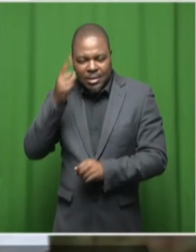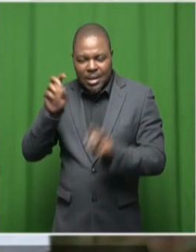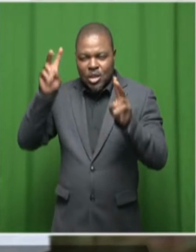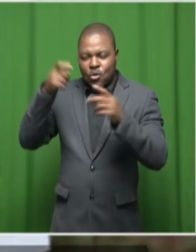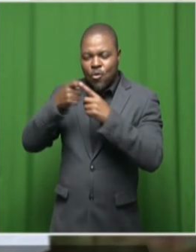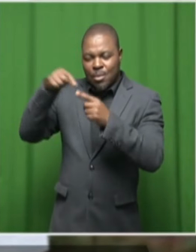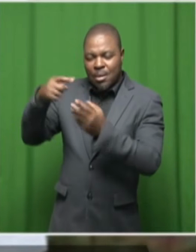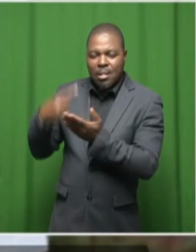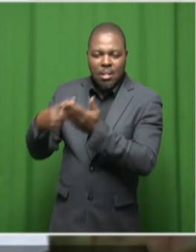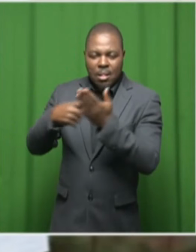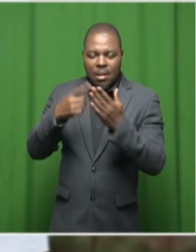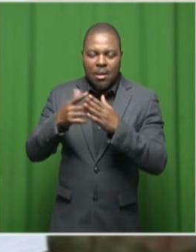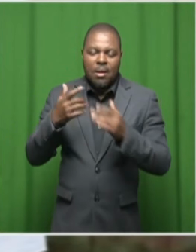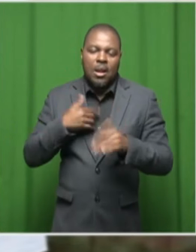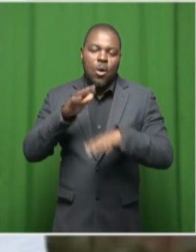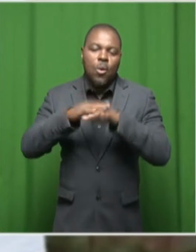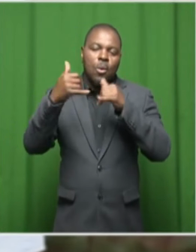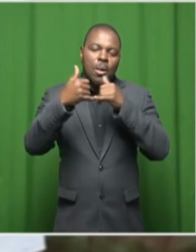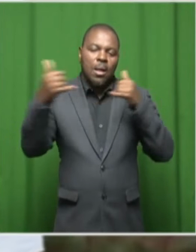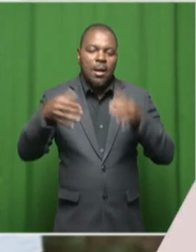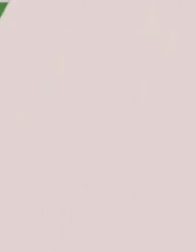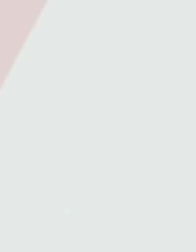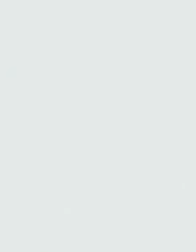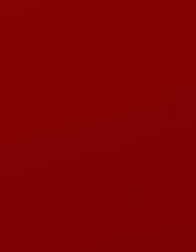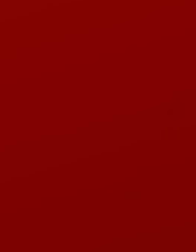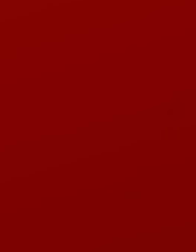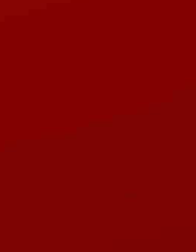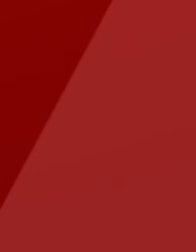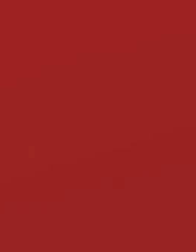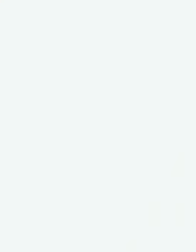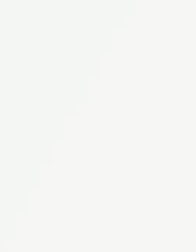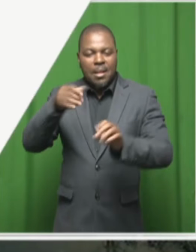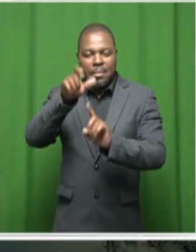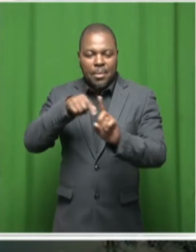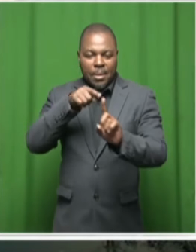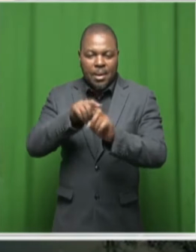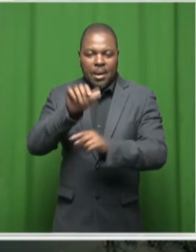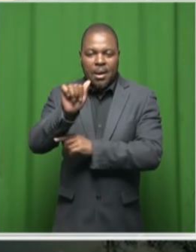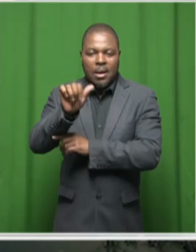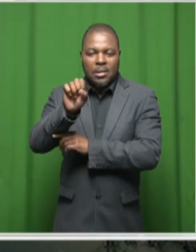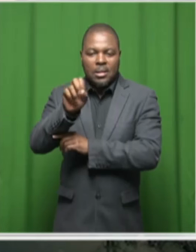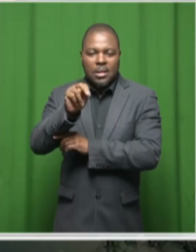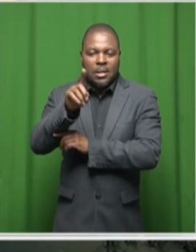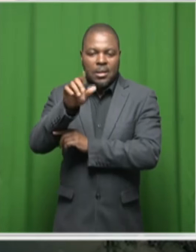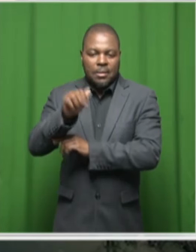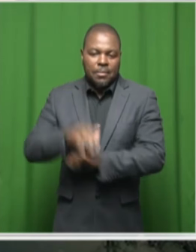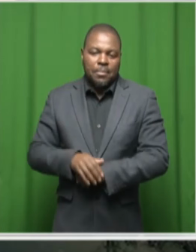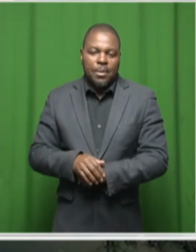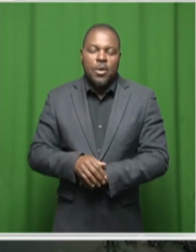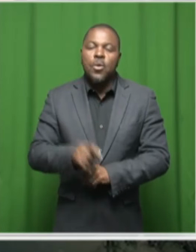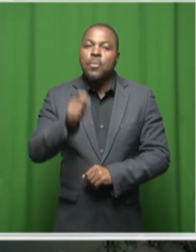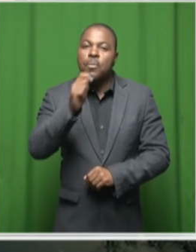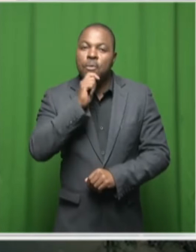joined virtually by political analyst Asanda Ngoasheng. Asanda, good morning and welcome to Morning Live.